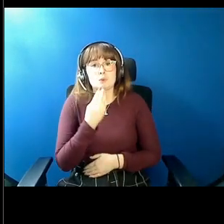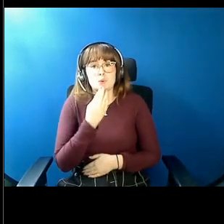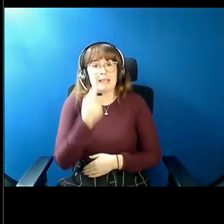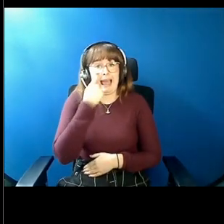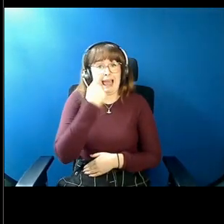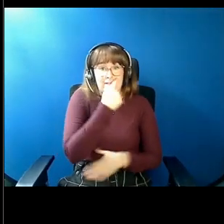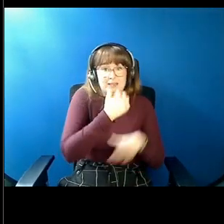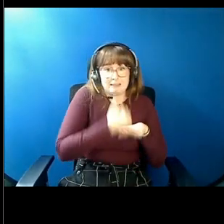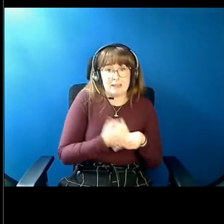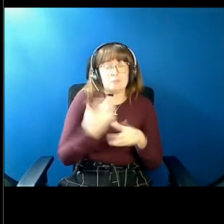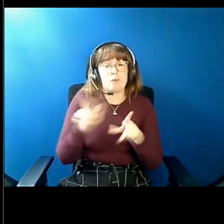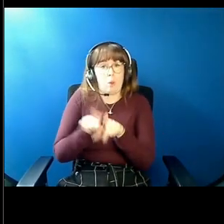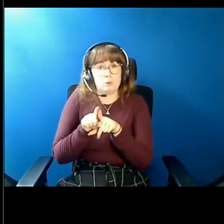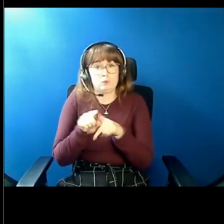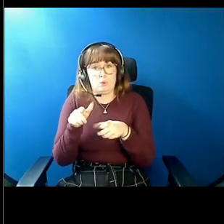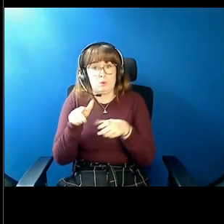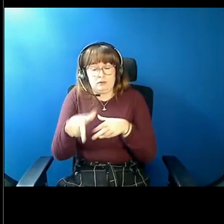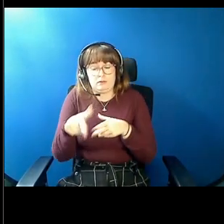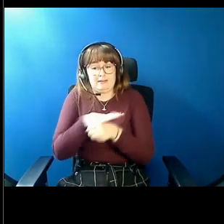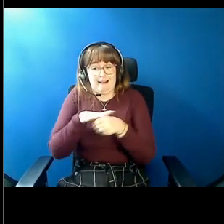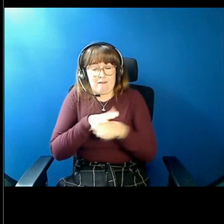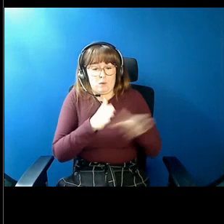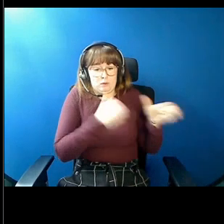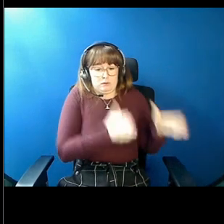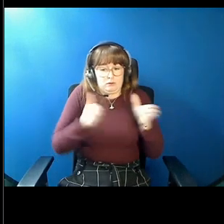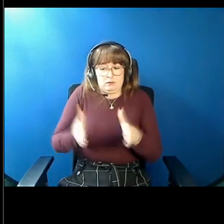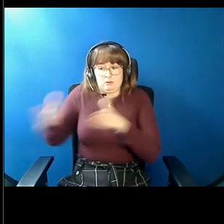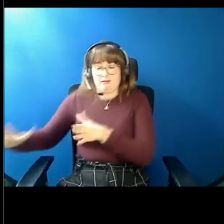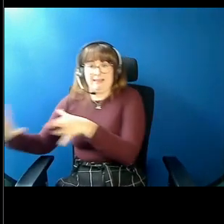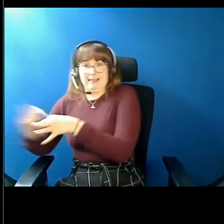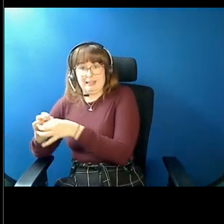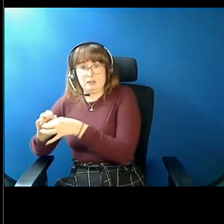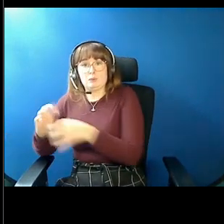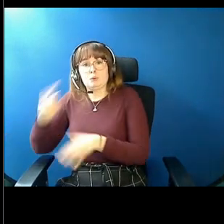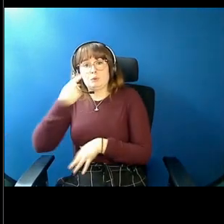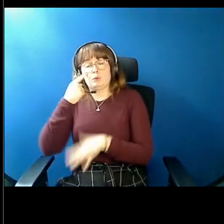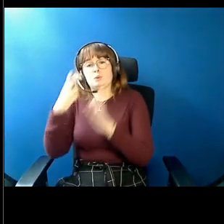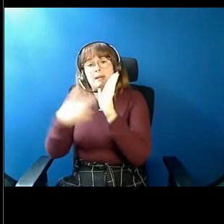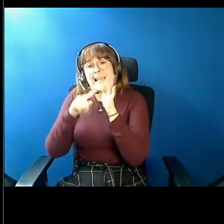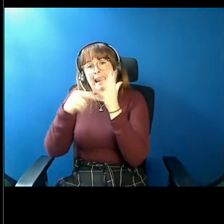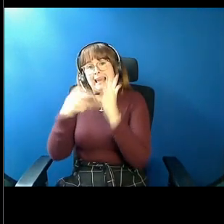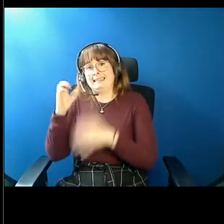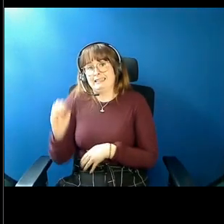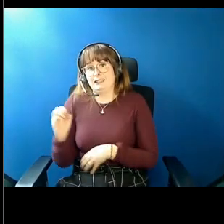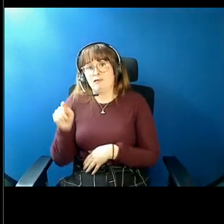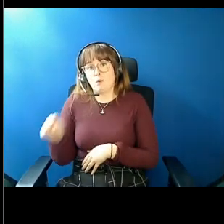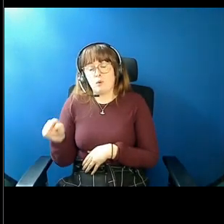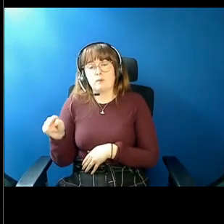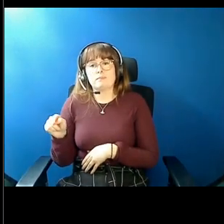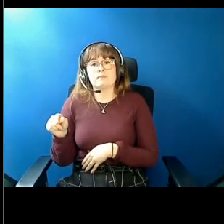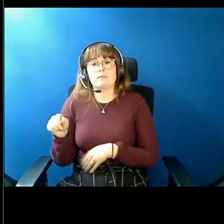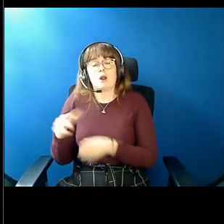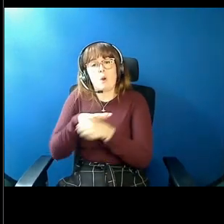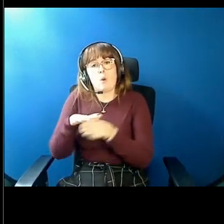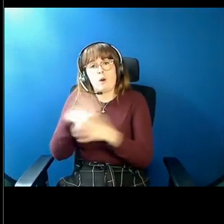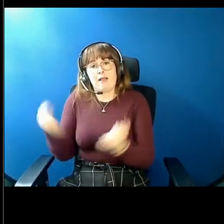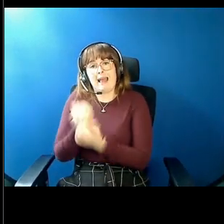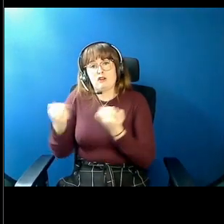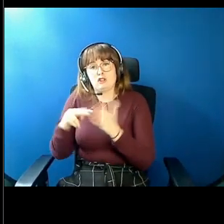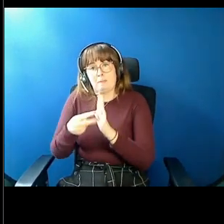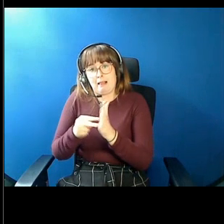from the scenario modeling to inform local strategies on net zero, fuel poverty strategies, and even local area energy plans. So